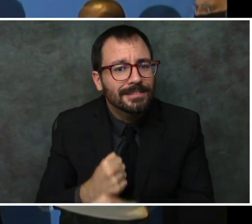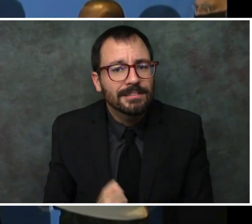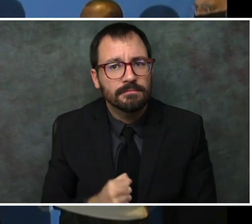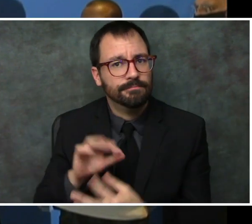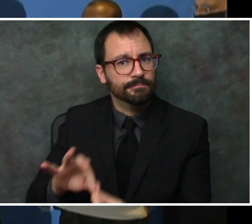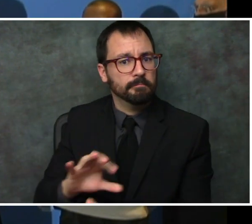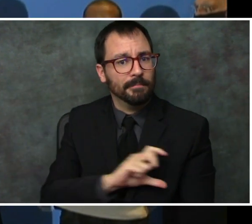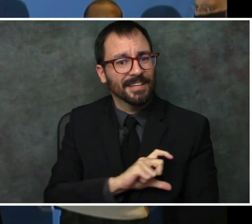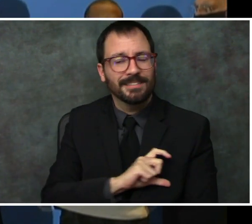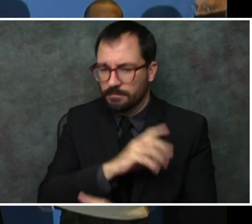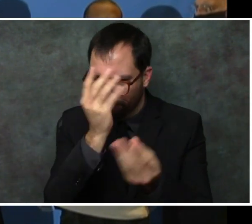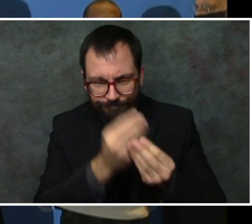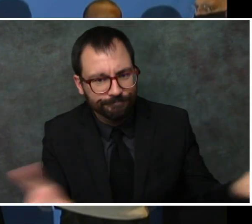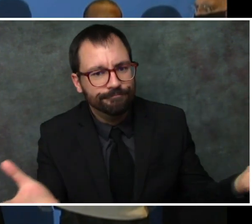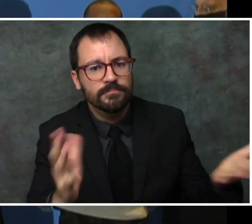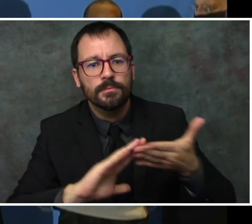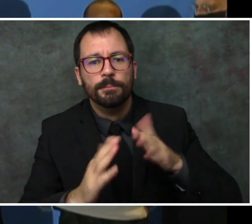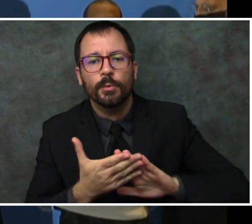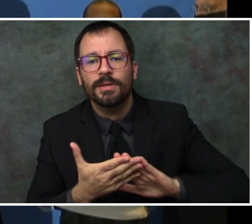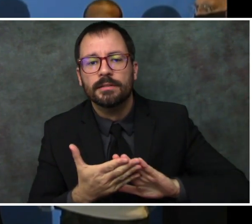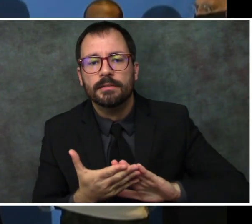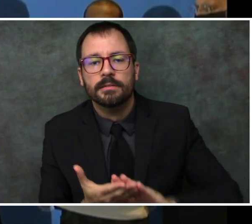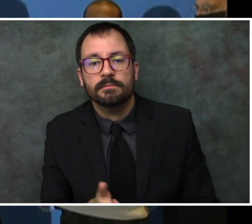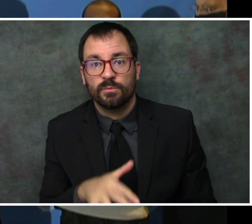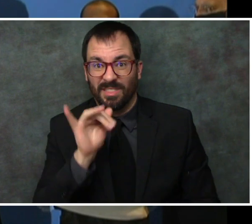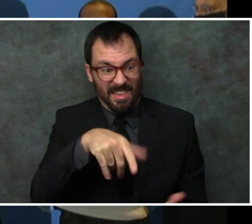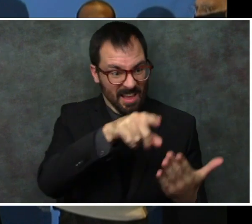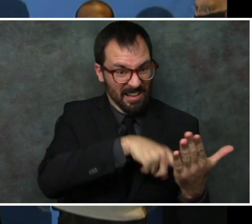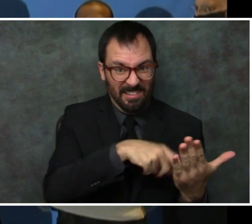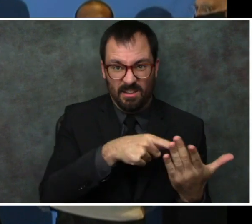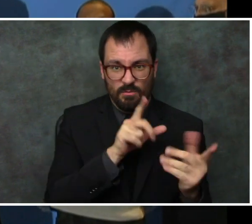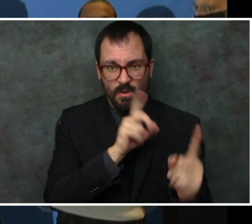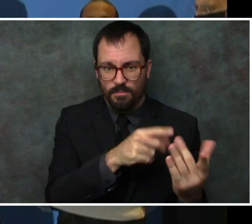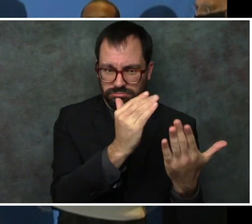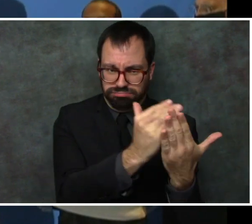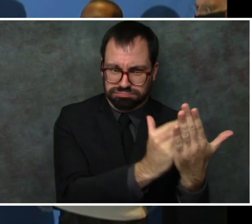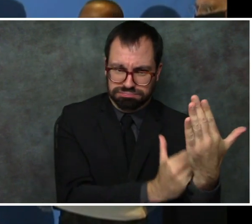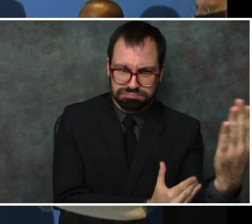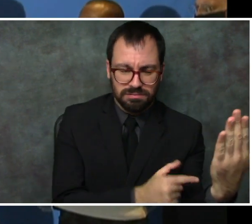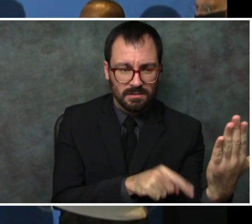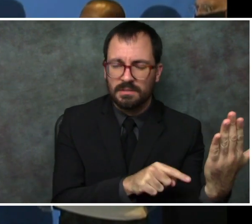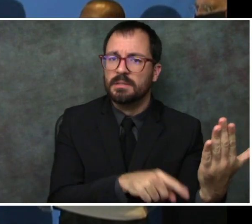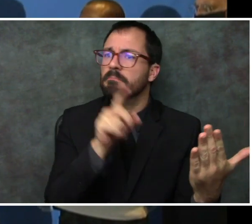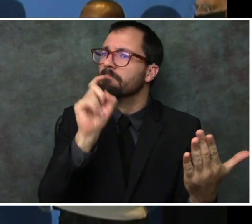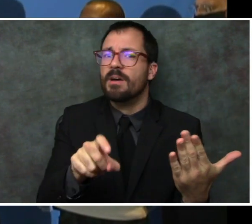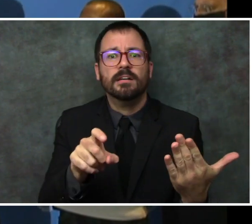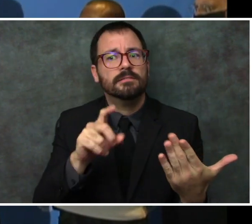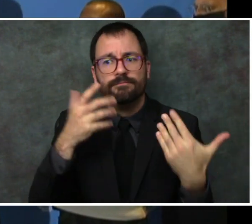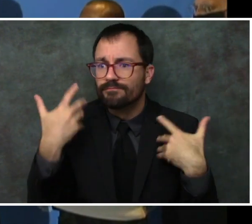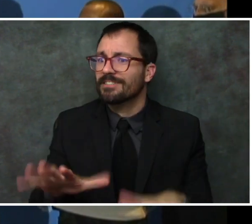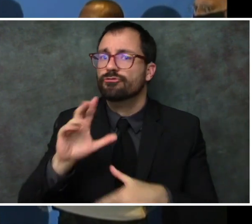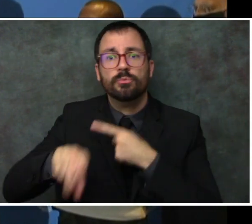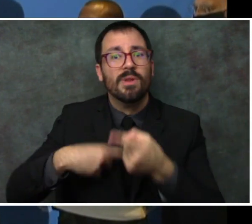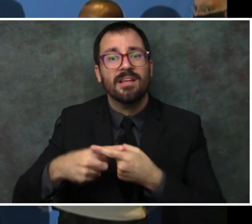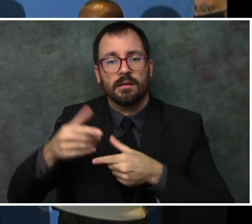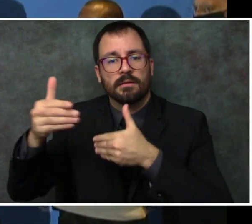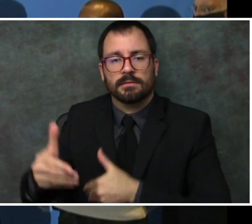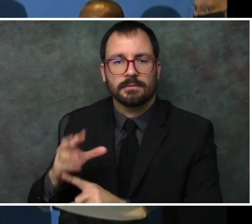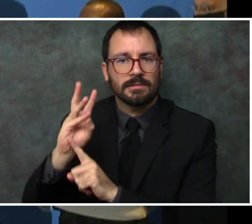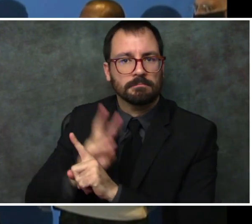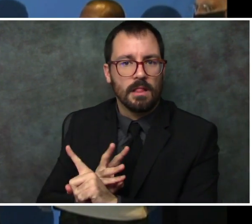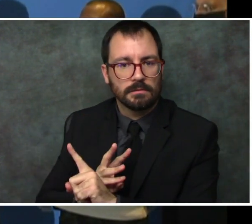within a timeline of no longer than 180 days. As I've said before, I accept and endorse each